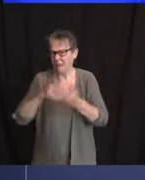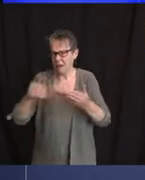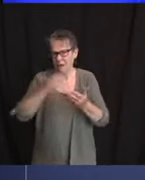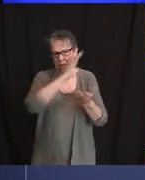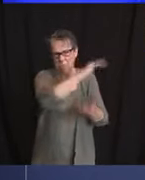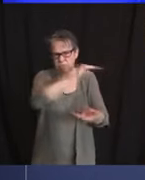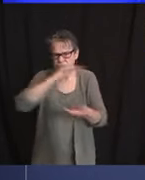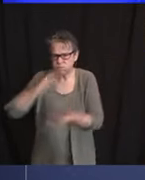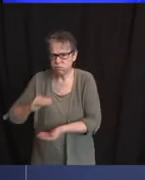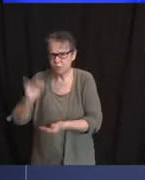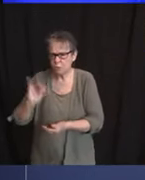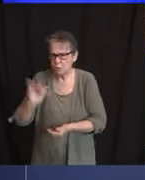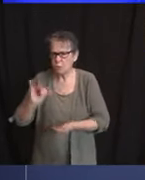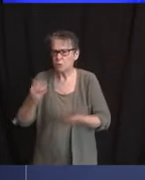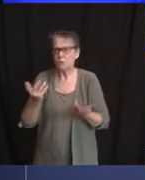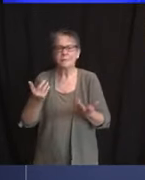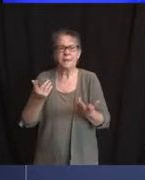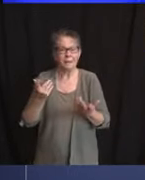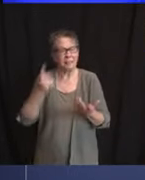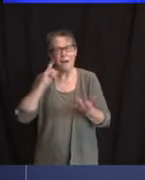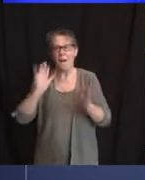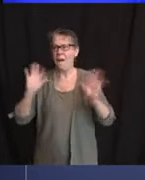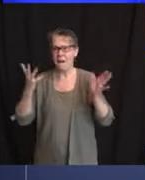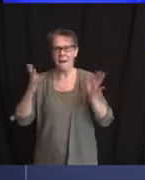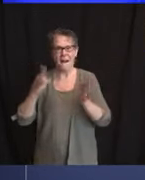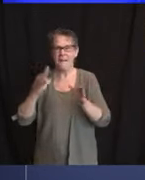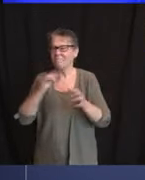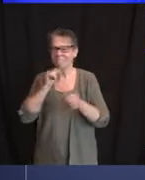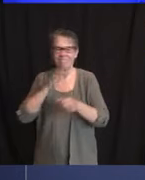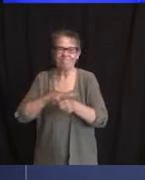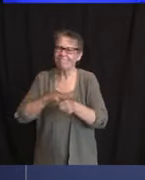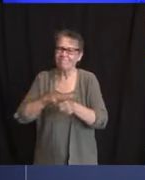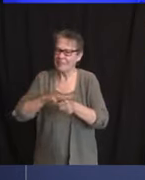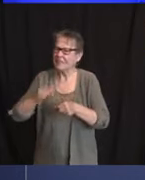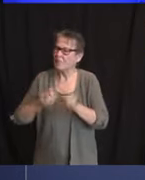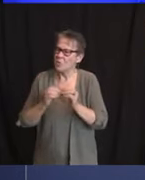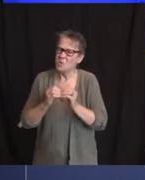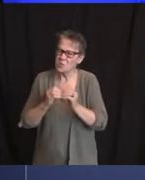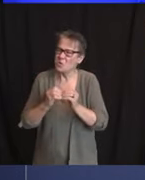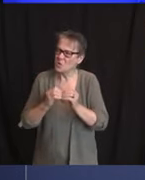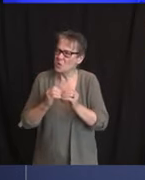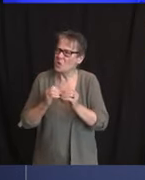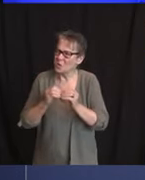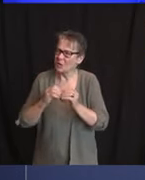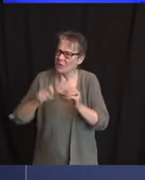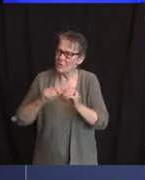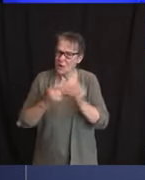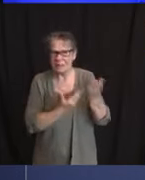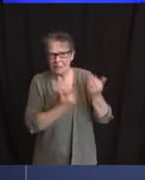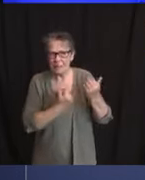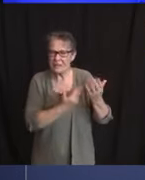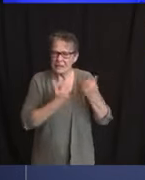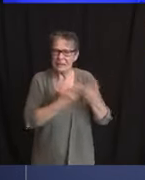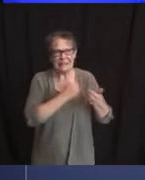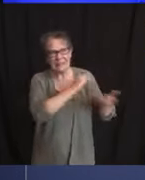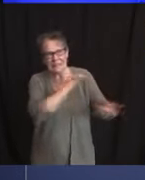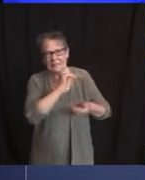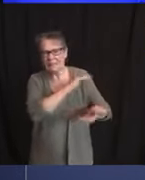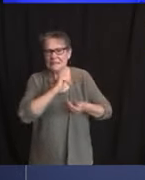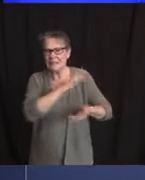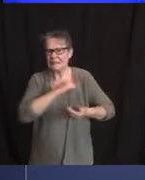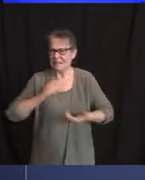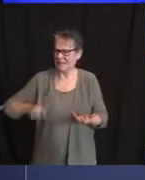more, if we are going to successfully defeat COVID-19 and move our economy forward. Senator Bill Cassidy,